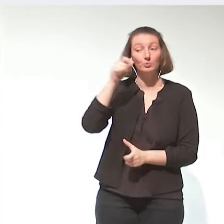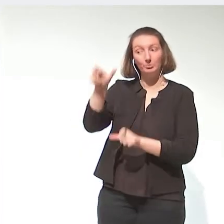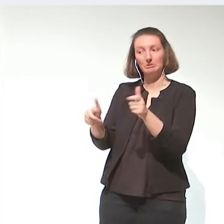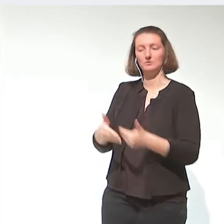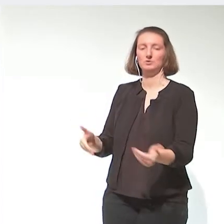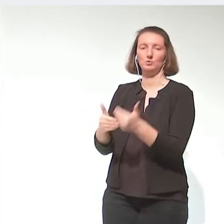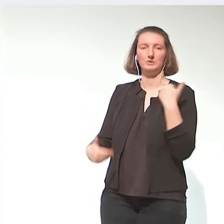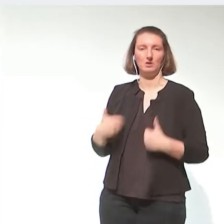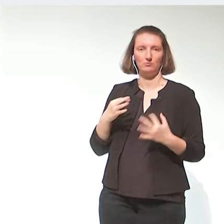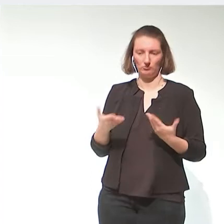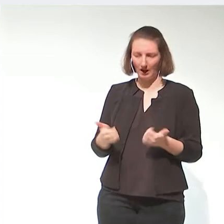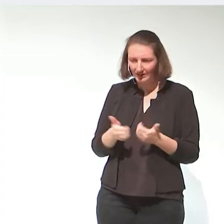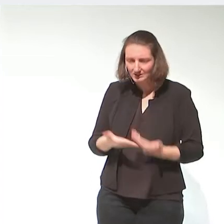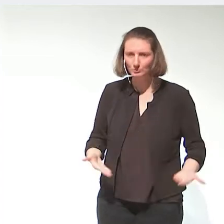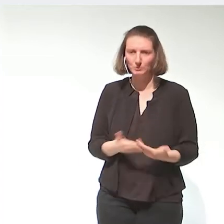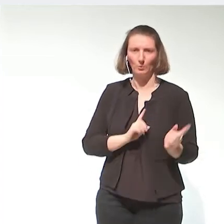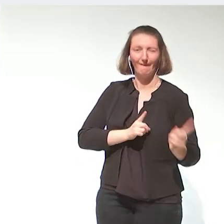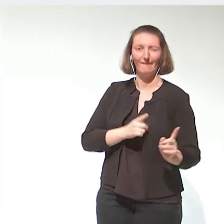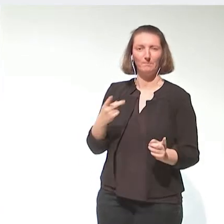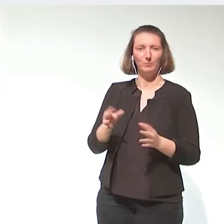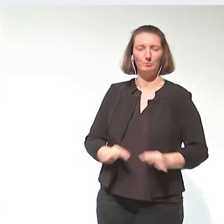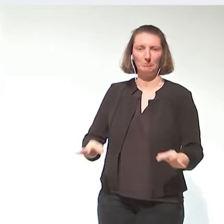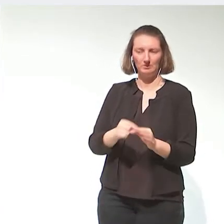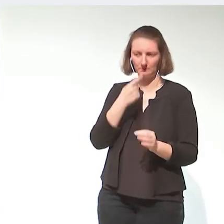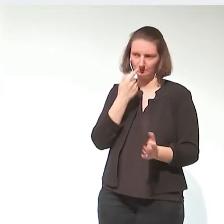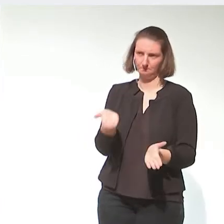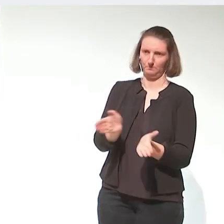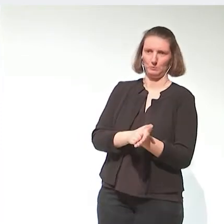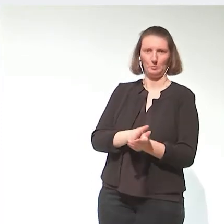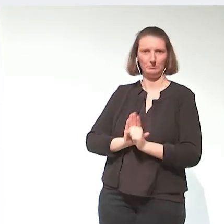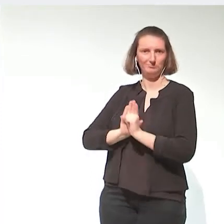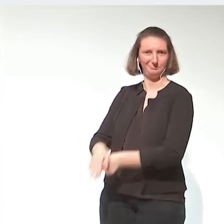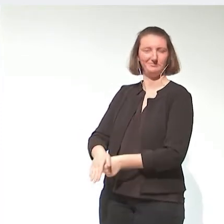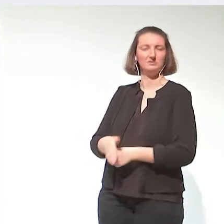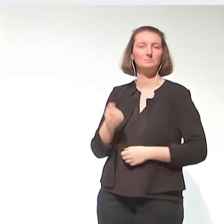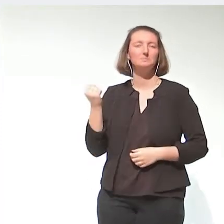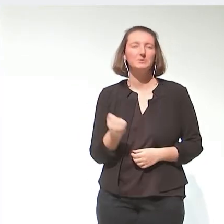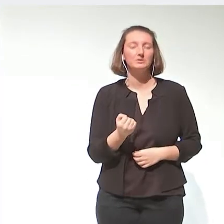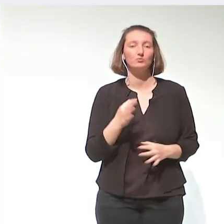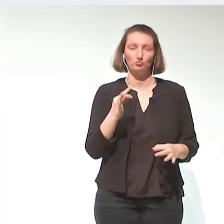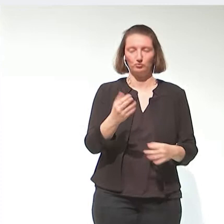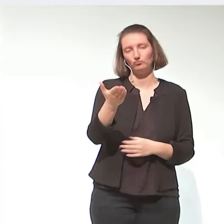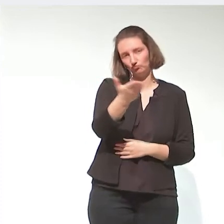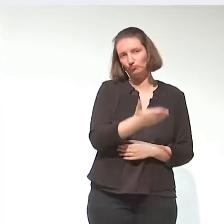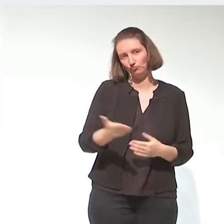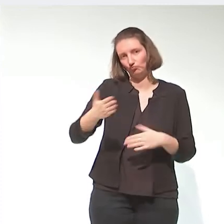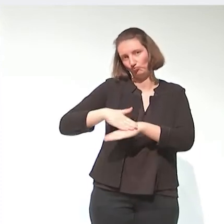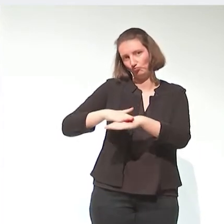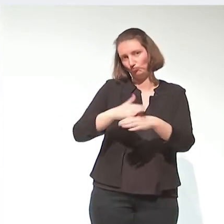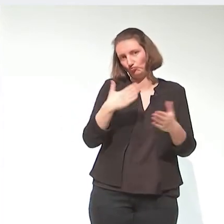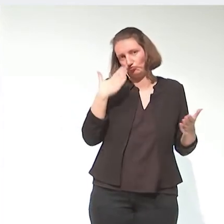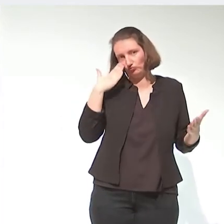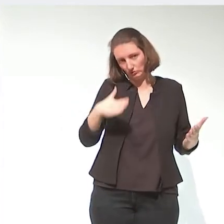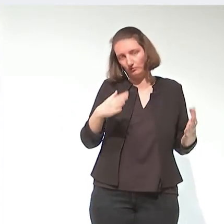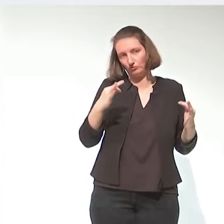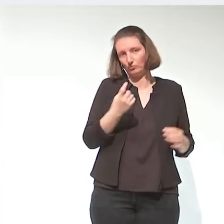double discrimination in their respect. And in this respect, I would also like to refer to the guidance issued by the UN Special Rapporteur on the rights of persons